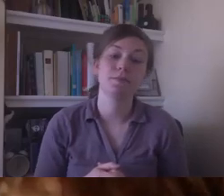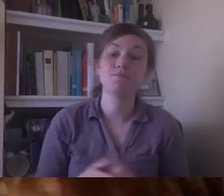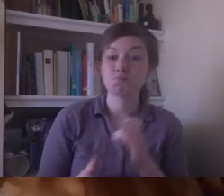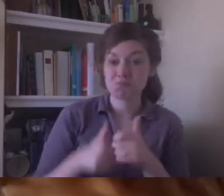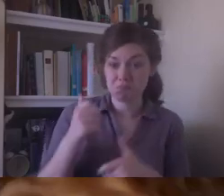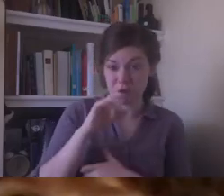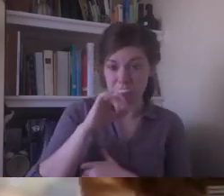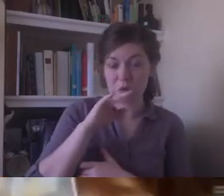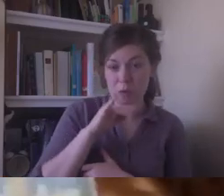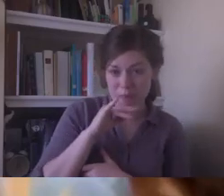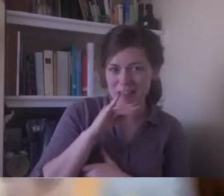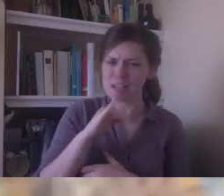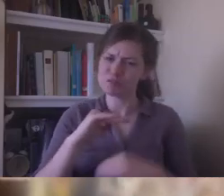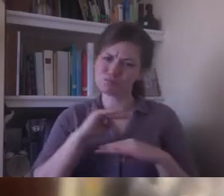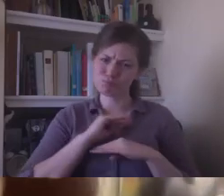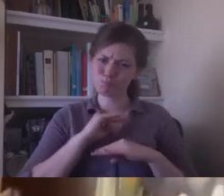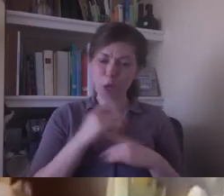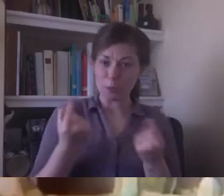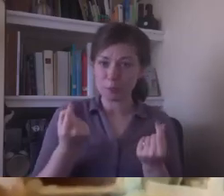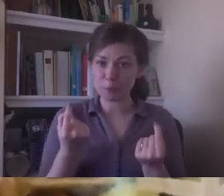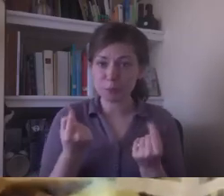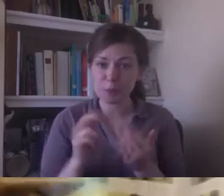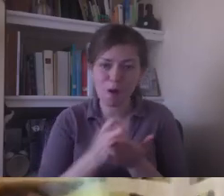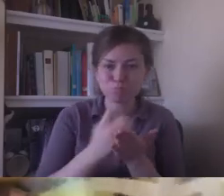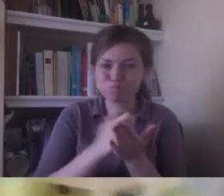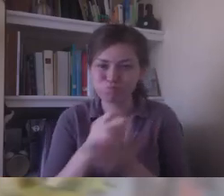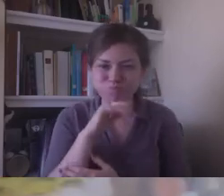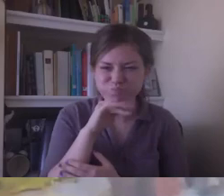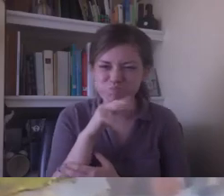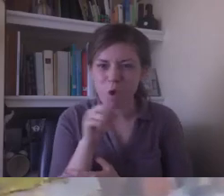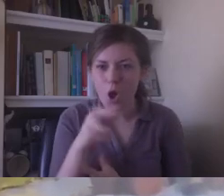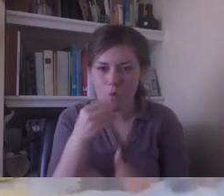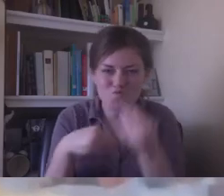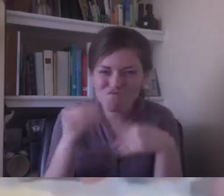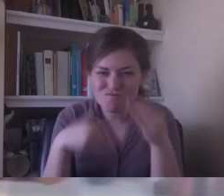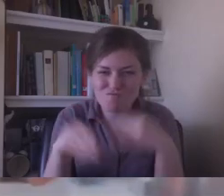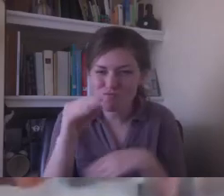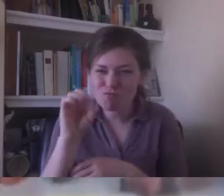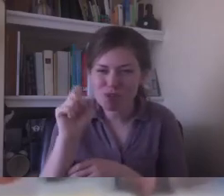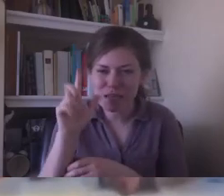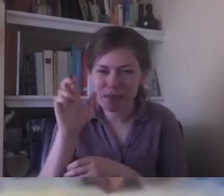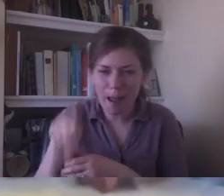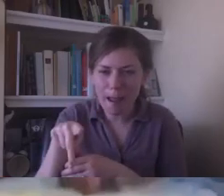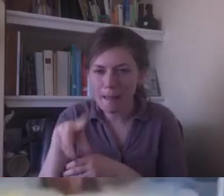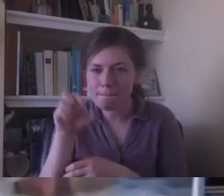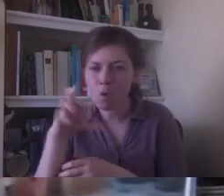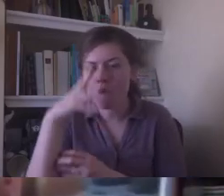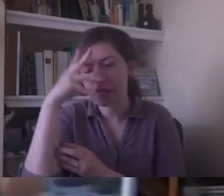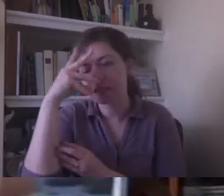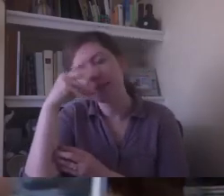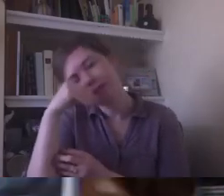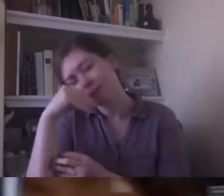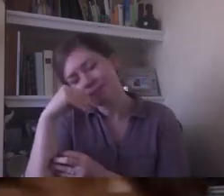Most pigs are satisfied just rolling in the mud, or slurping slop, or snoozing in the